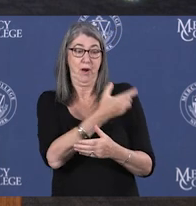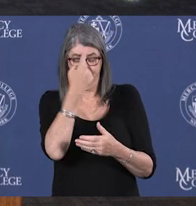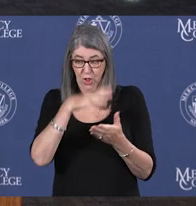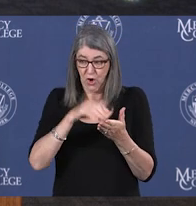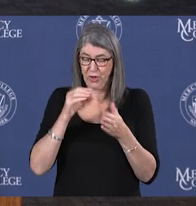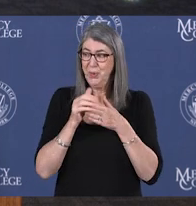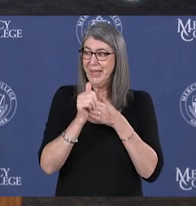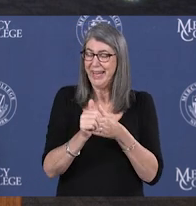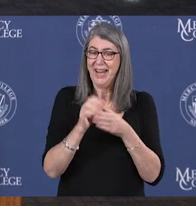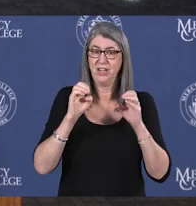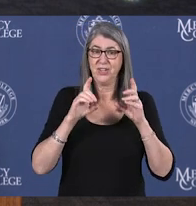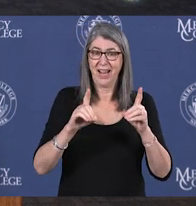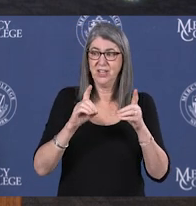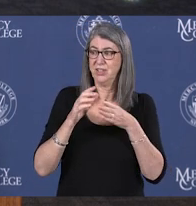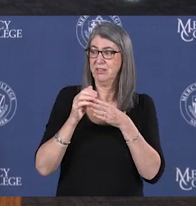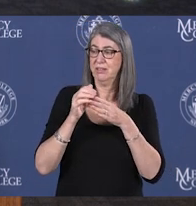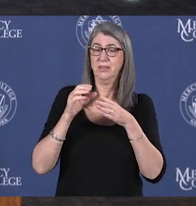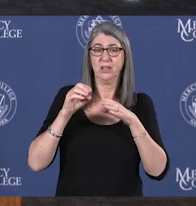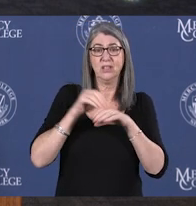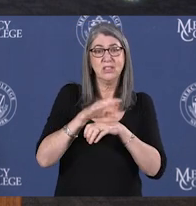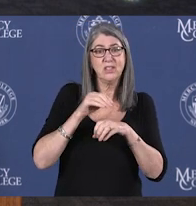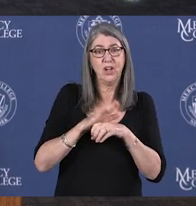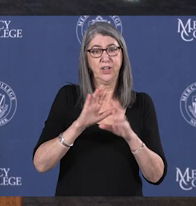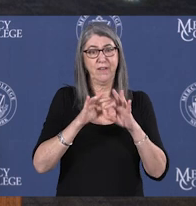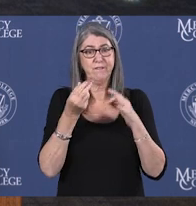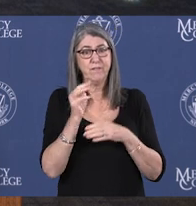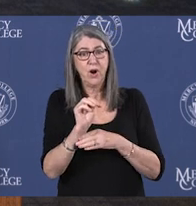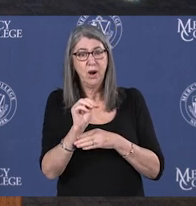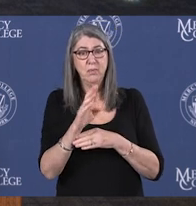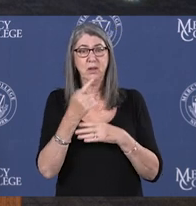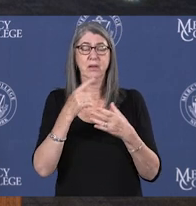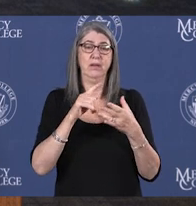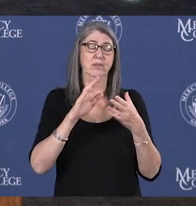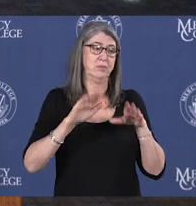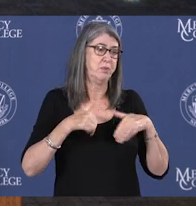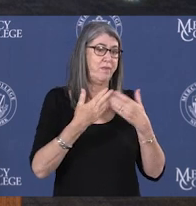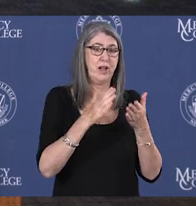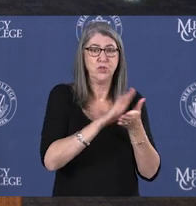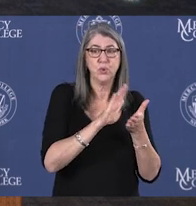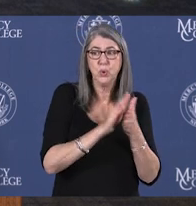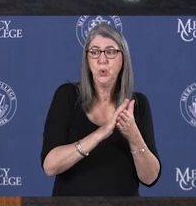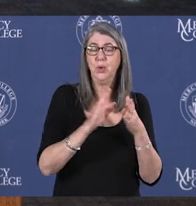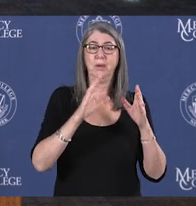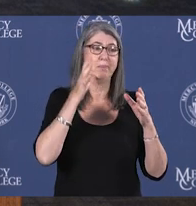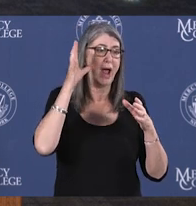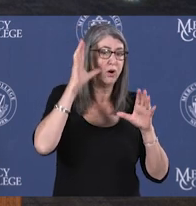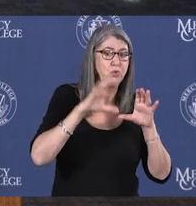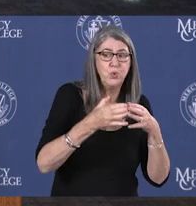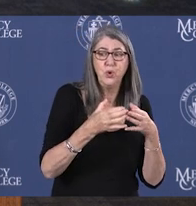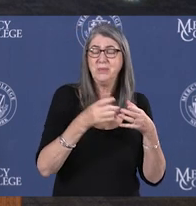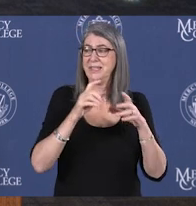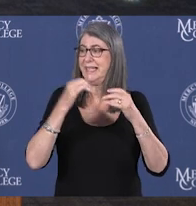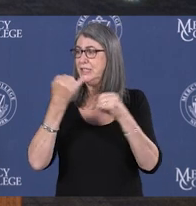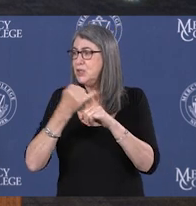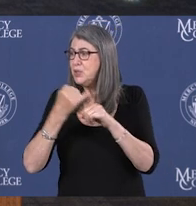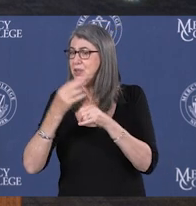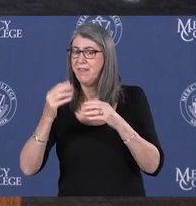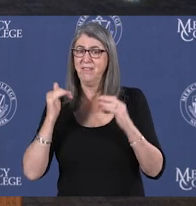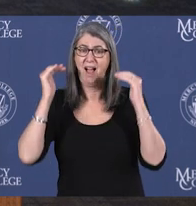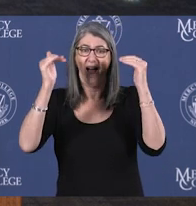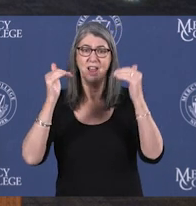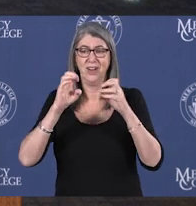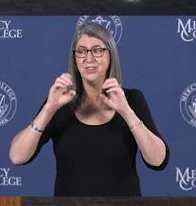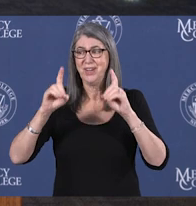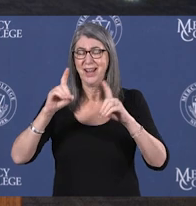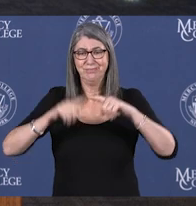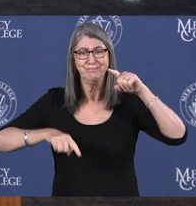you lead an education leadership consulting firm to advise school and district personnel, parent groups, institutions of